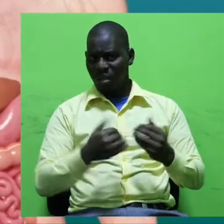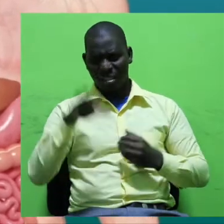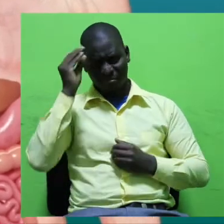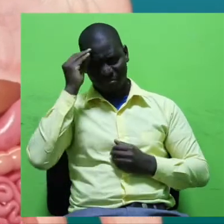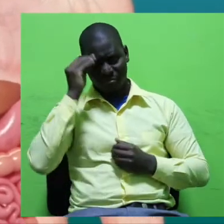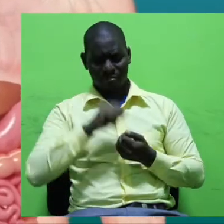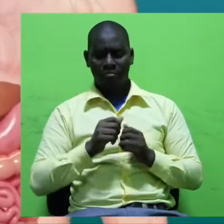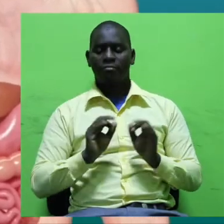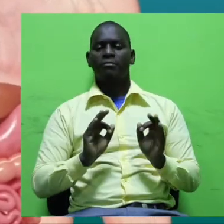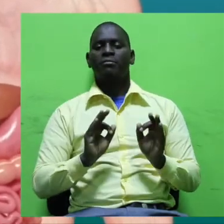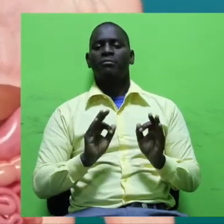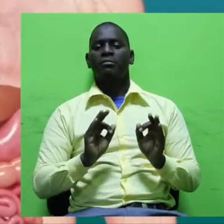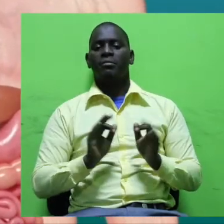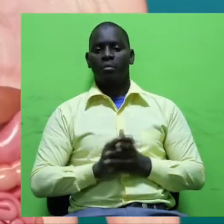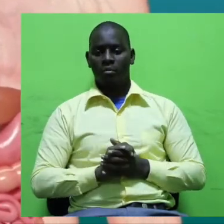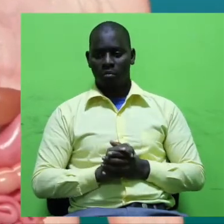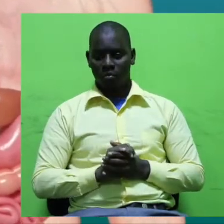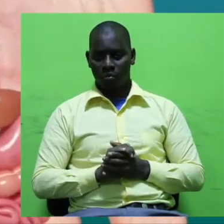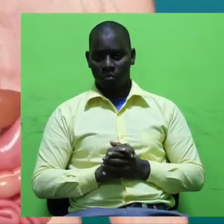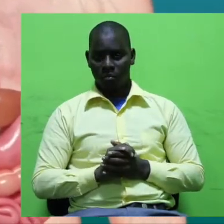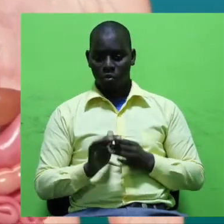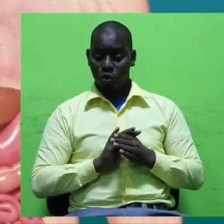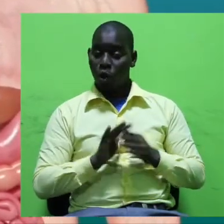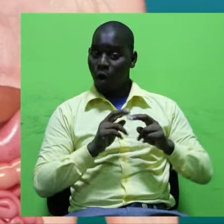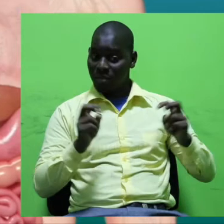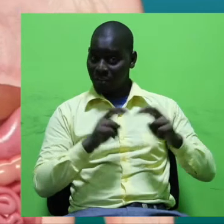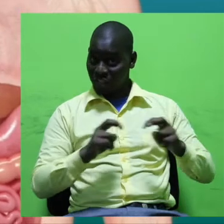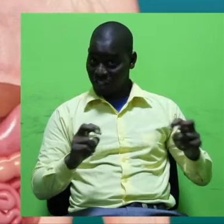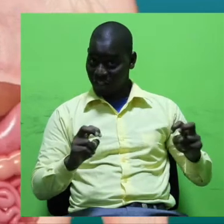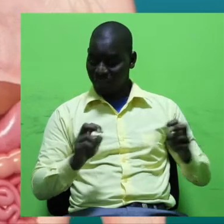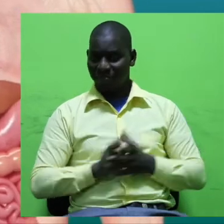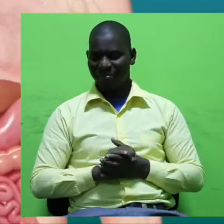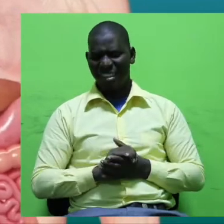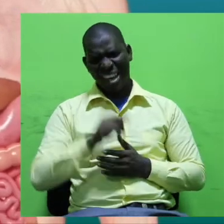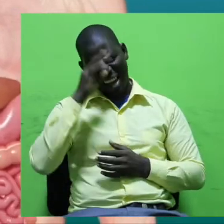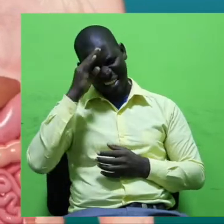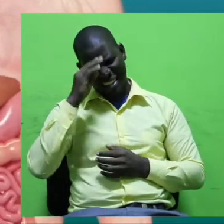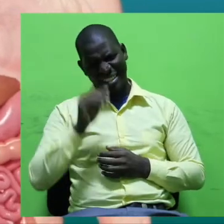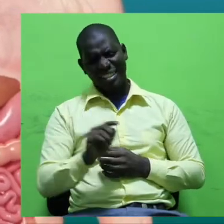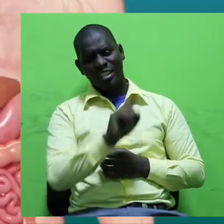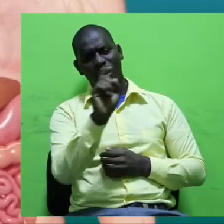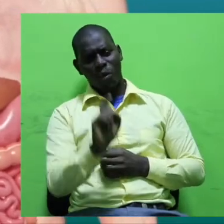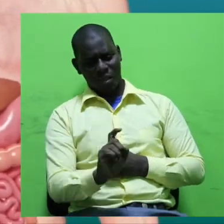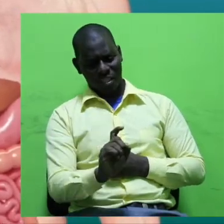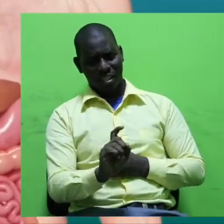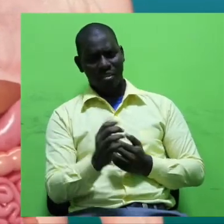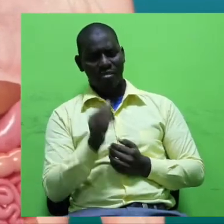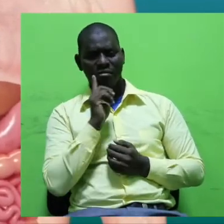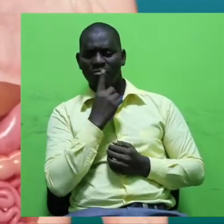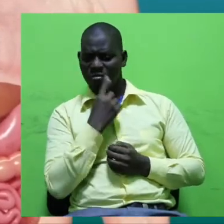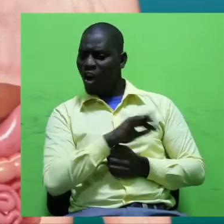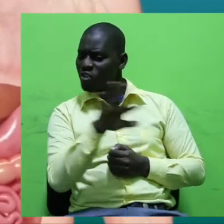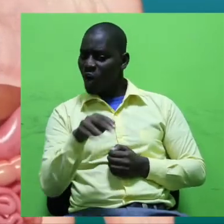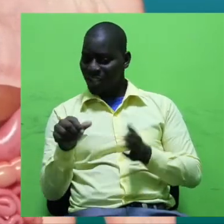to get knowledge through observation? I think this question can be answered by any student. But if